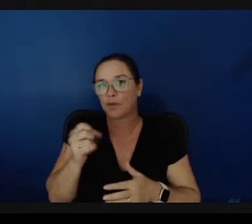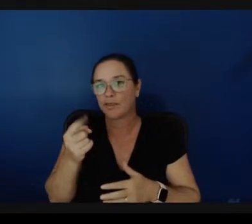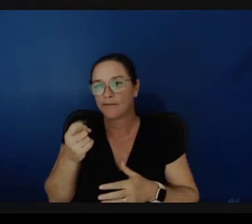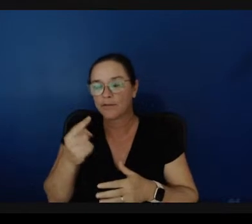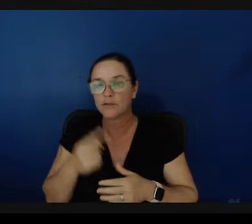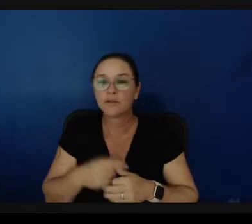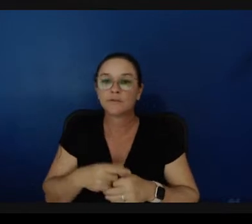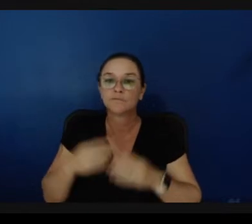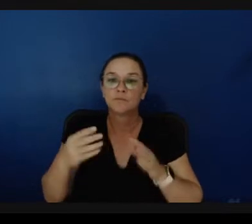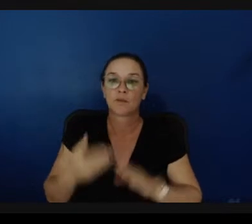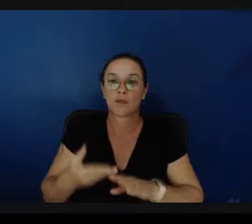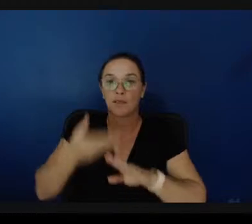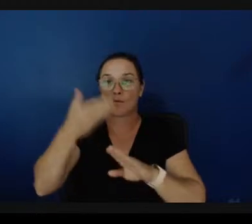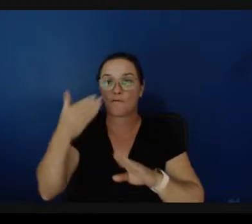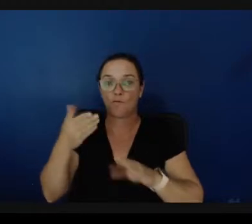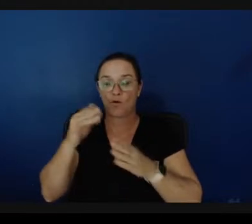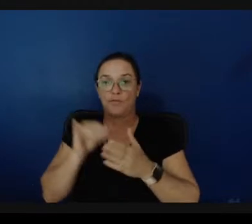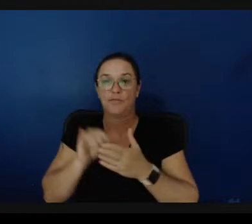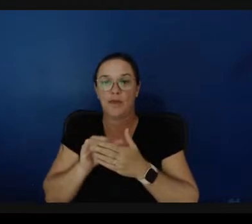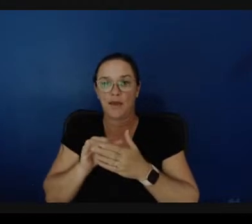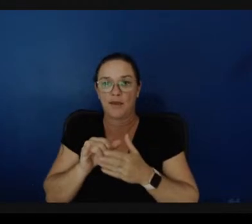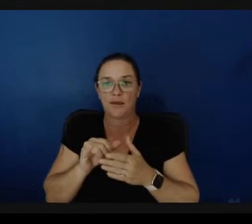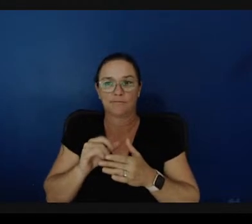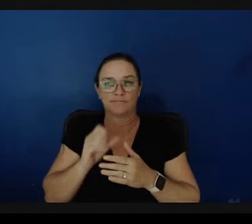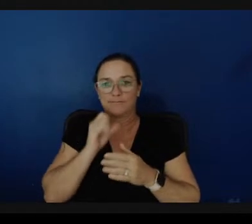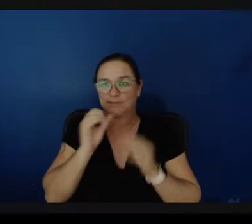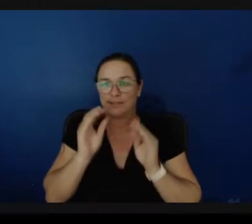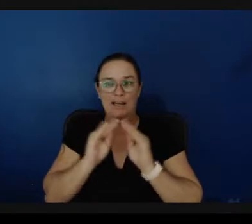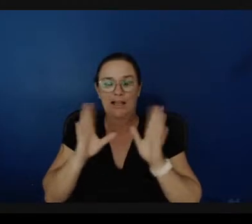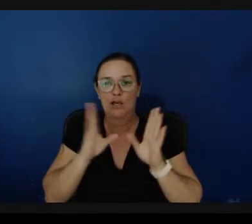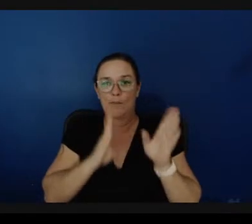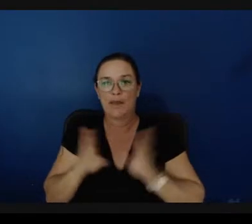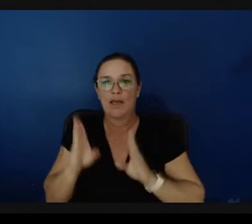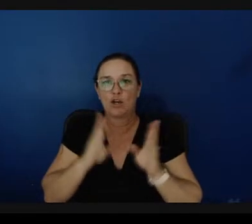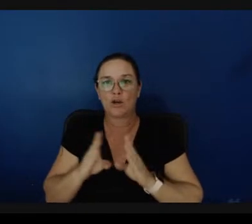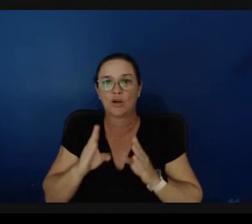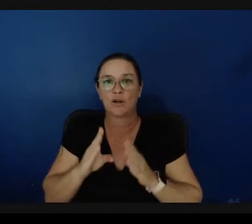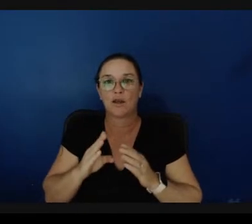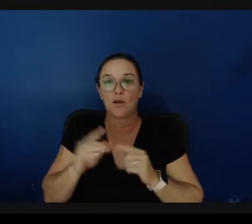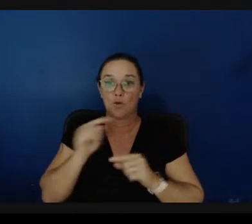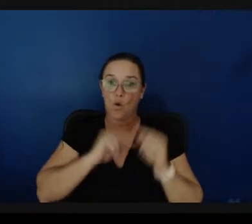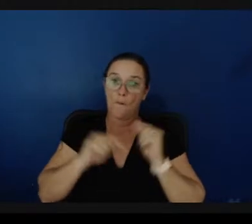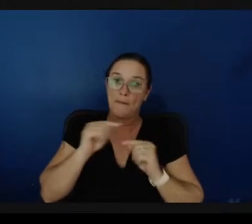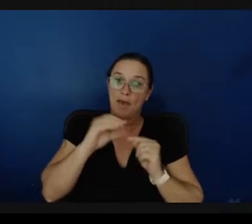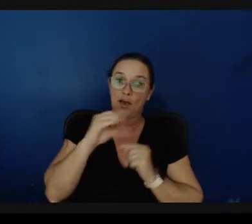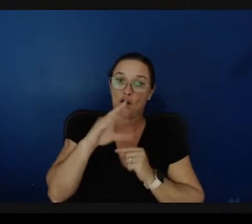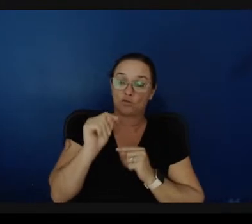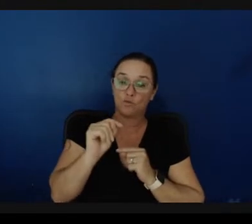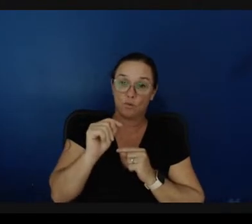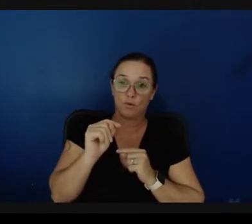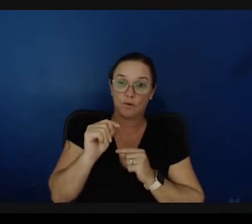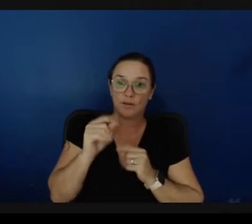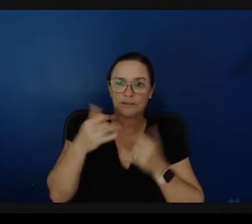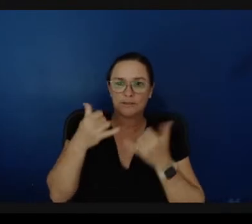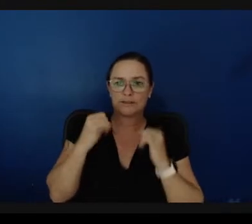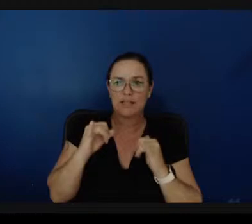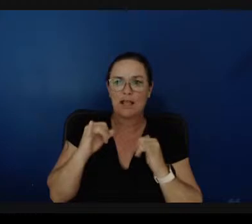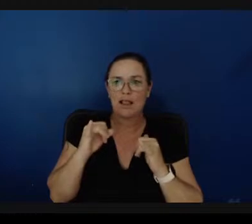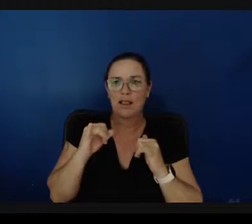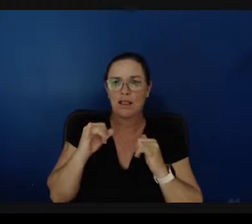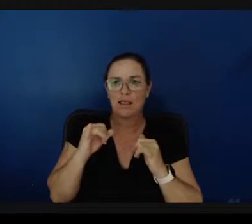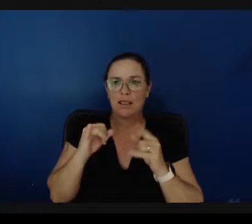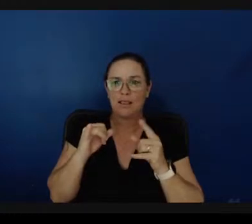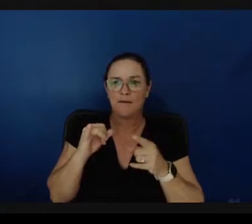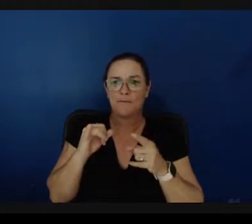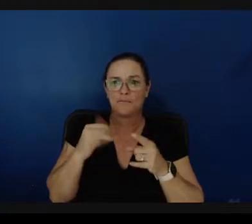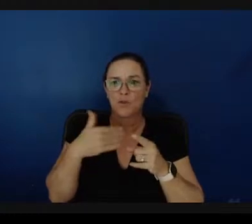that, when it was not quite as clear pattern. And actually, when we go back to October, still at that point in time, we look zoomed in. This